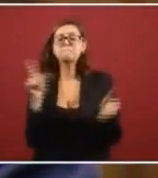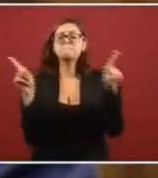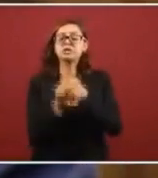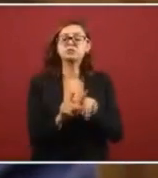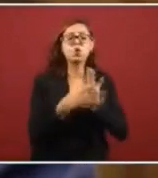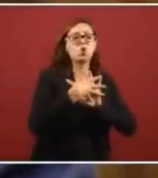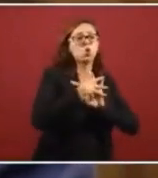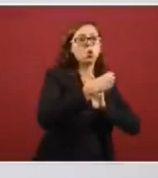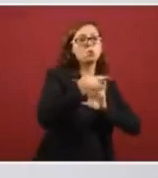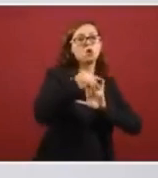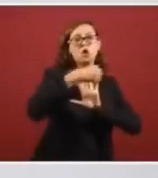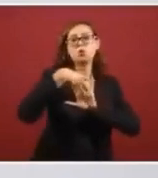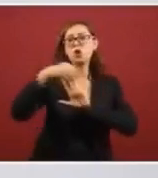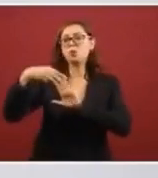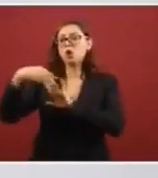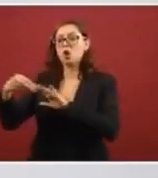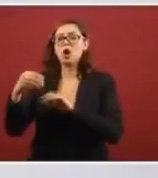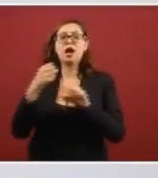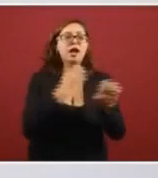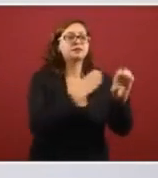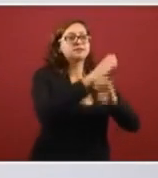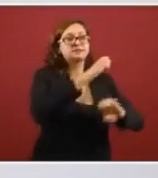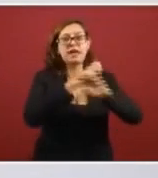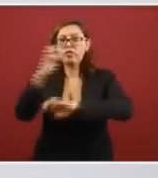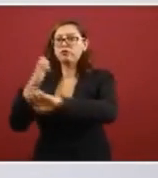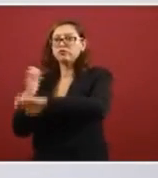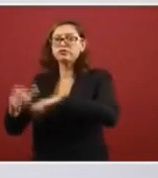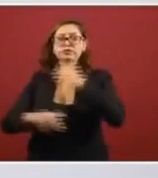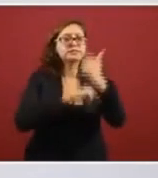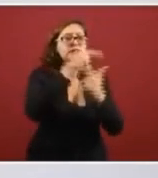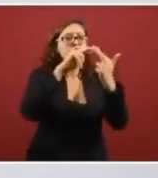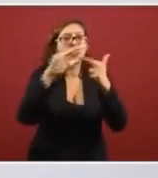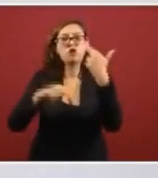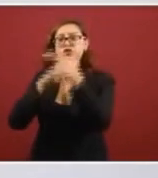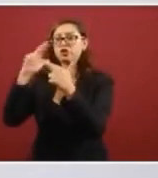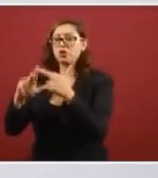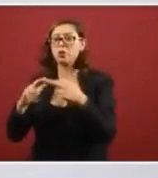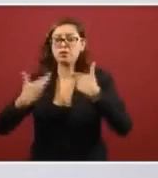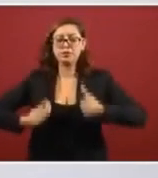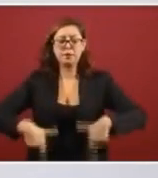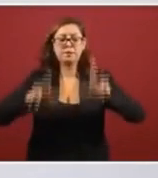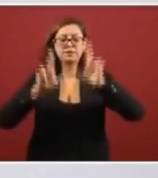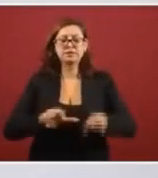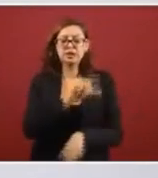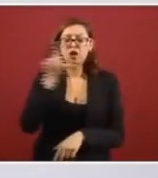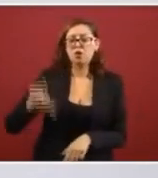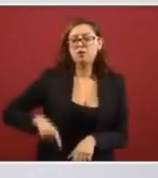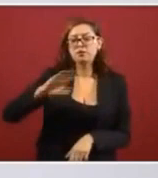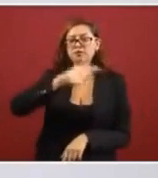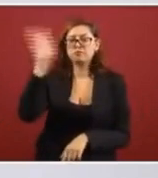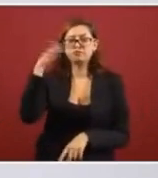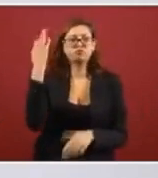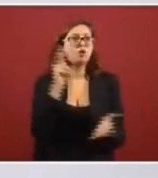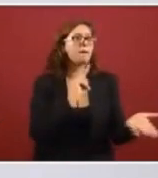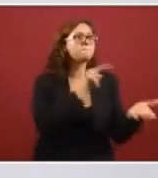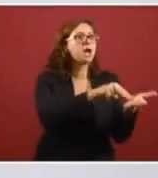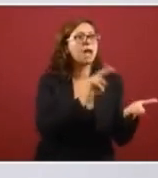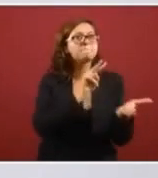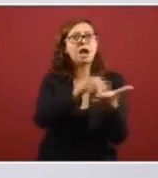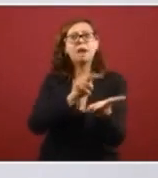replicates in dates and regional area with the participation of